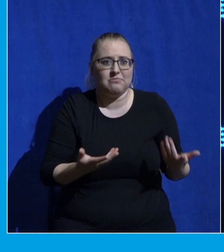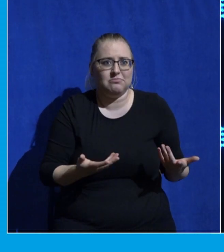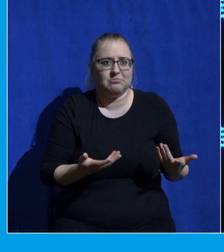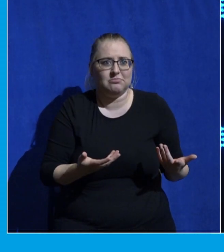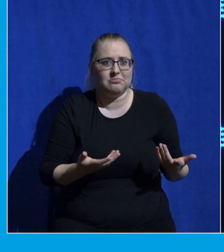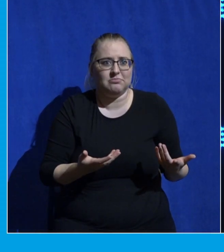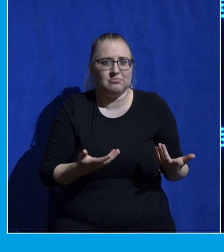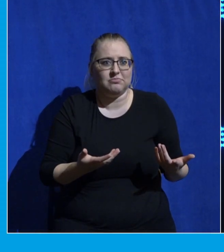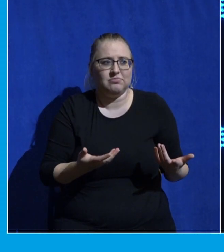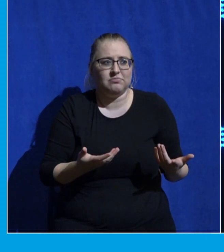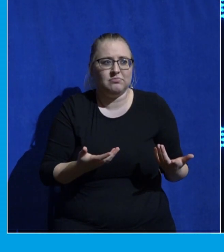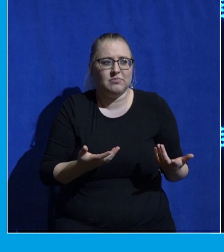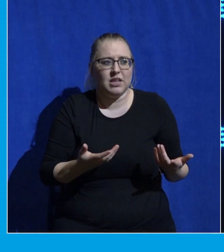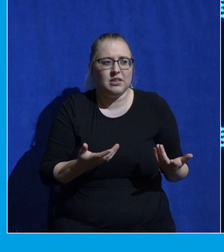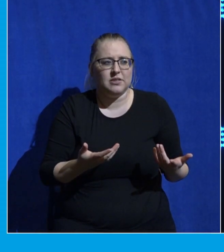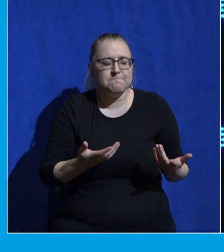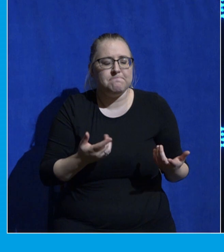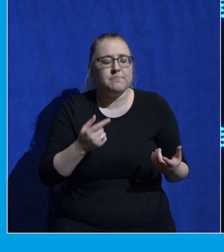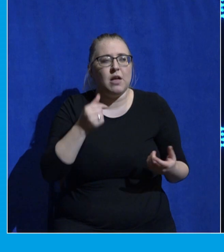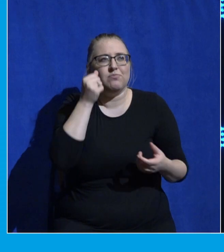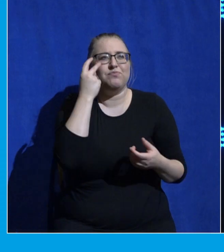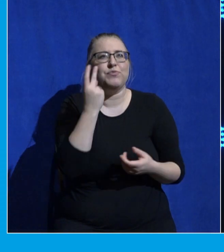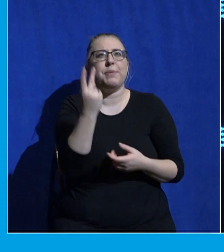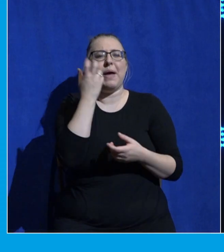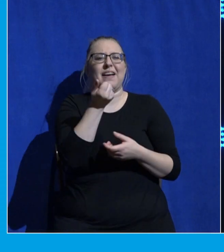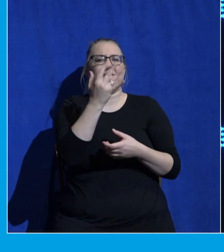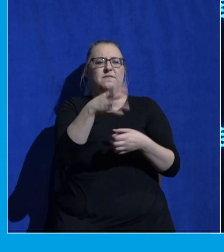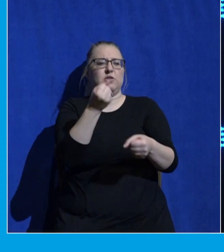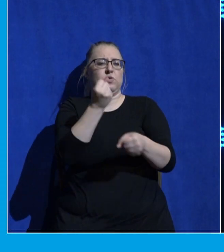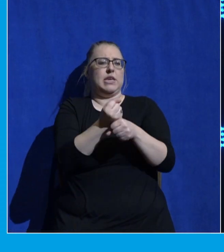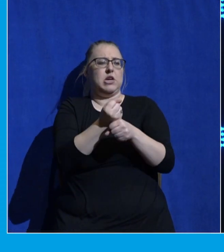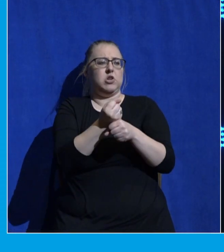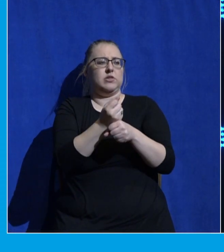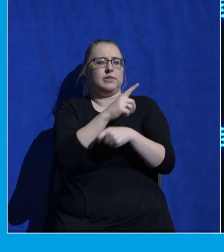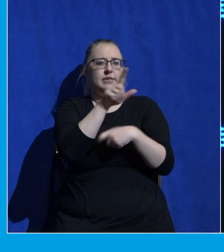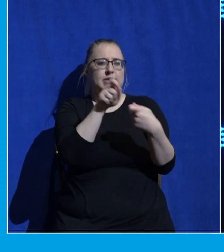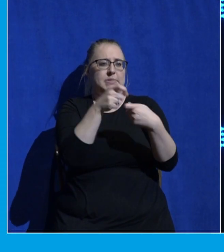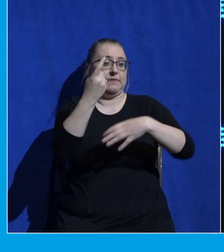I'm going to take you back a couple of years. I'm going to take you back to this specific date,